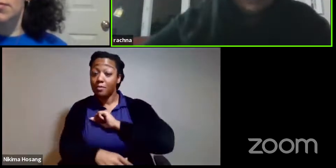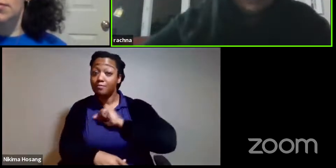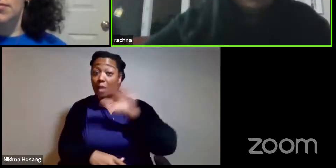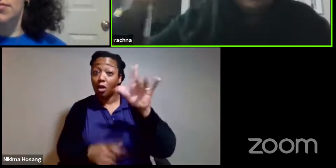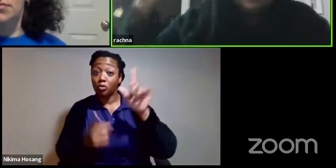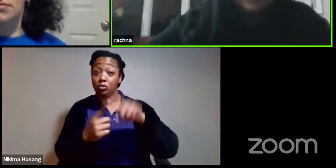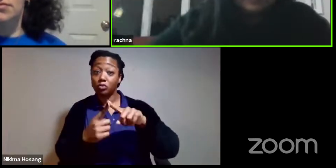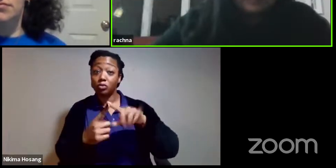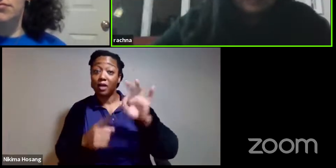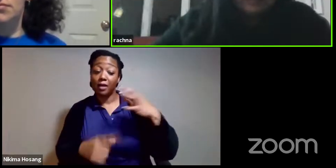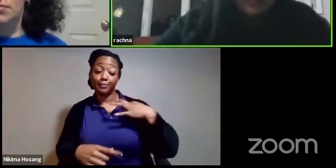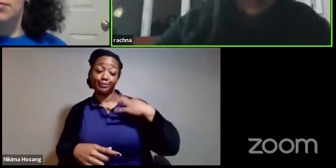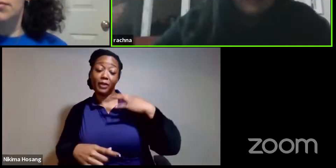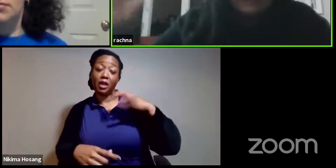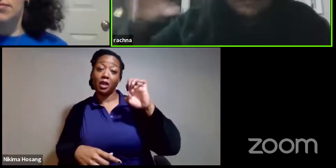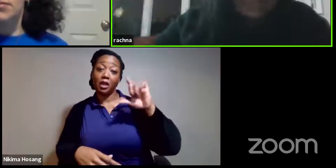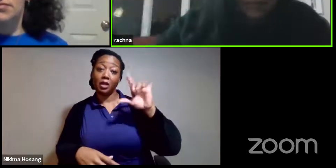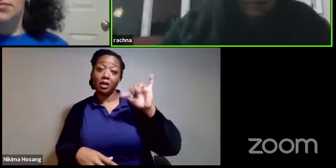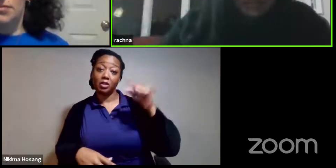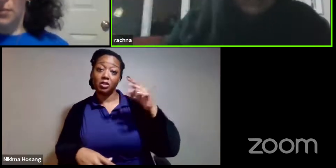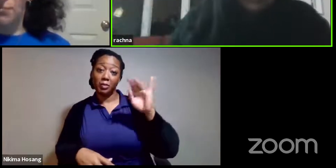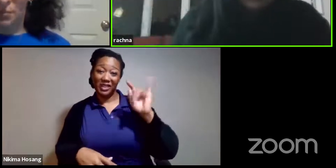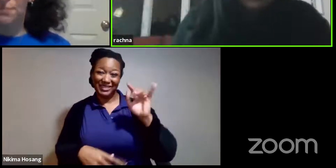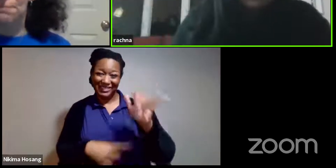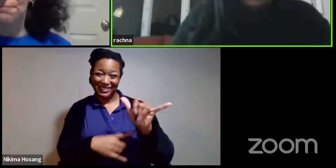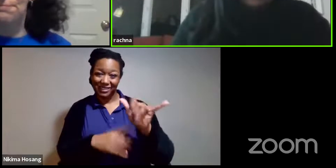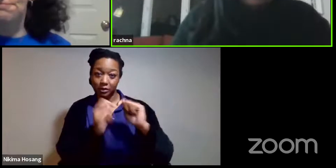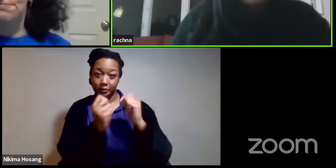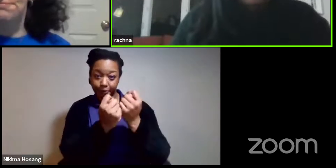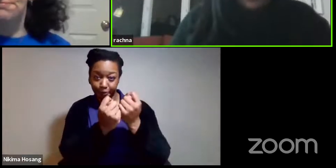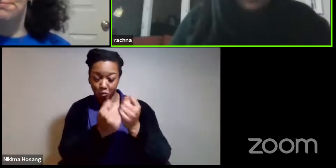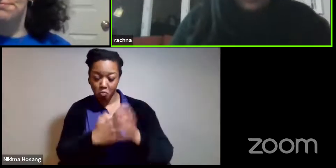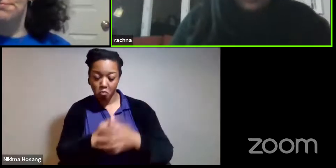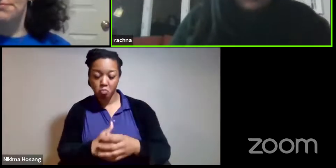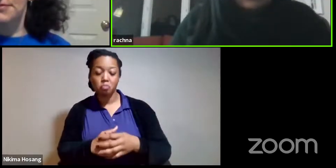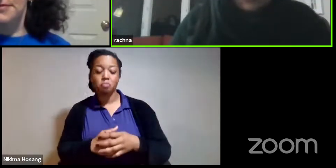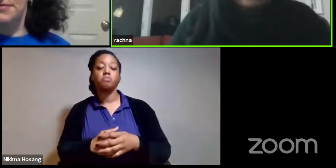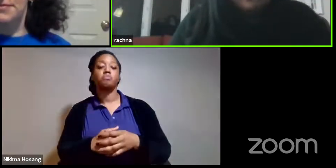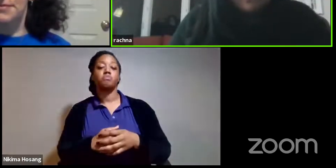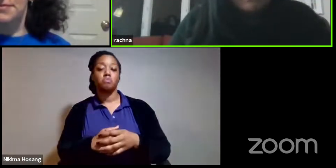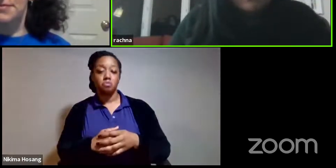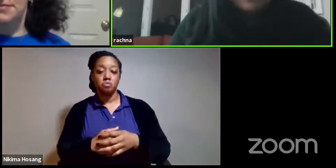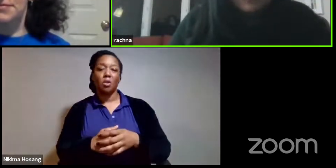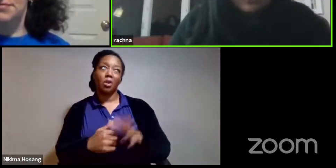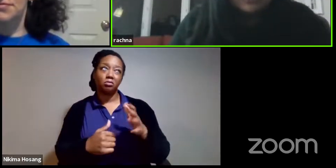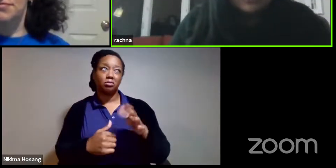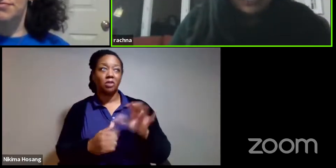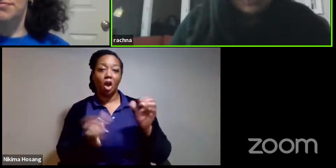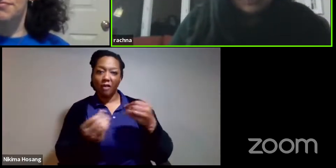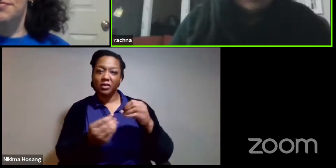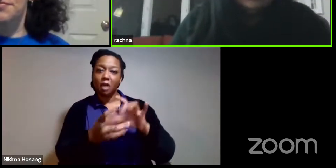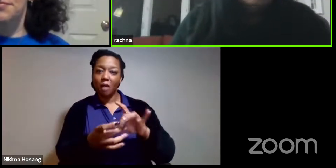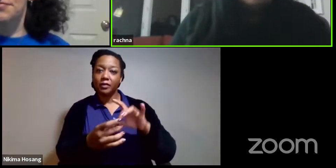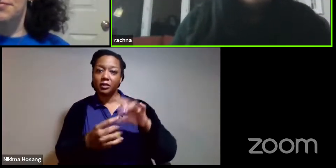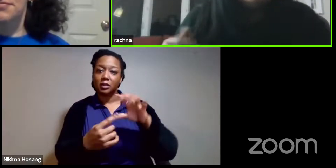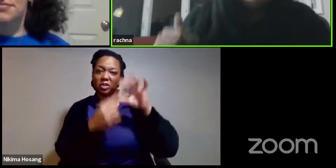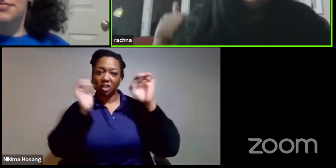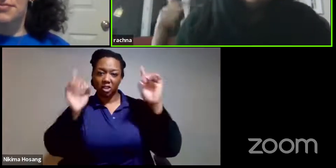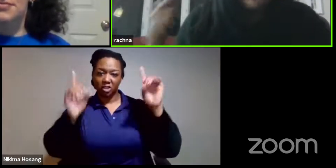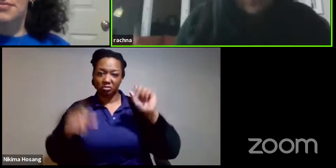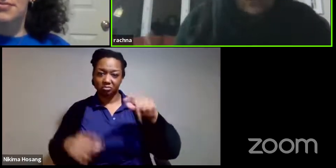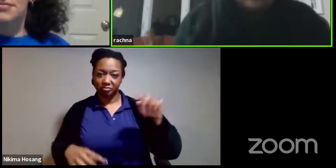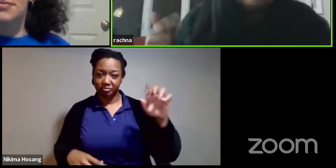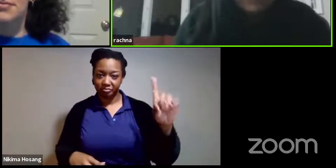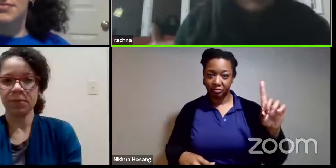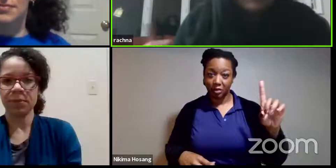team or the Office of Special Education. But I will